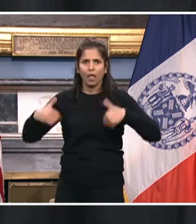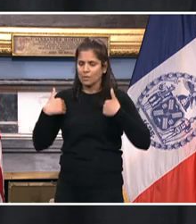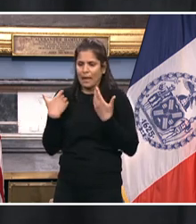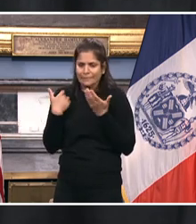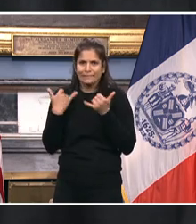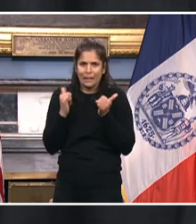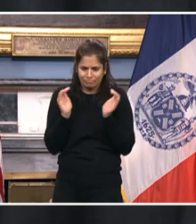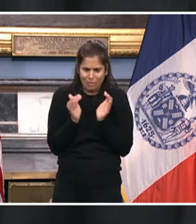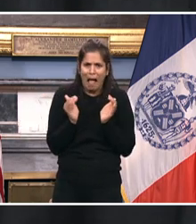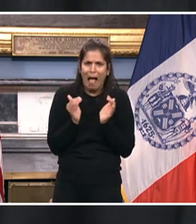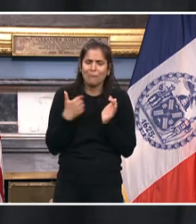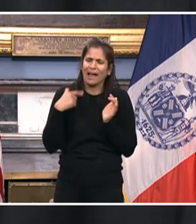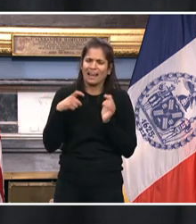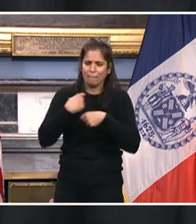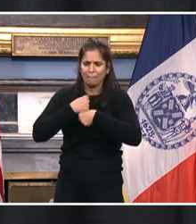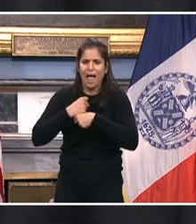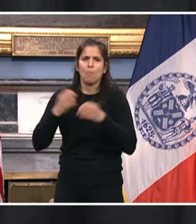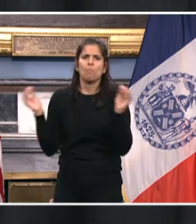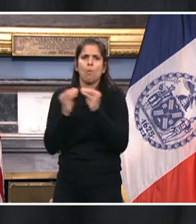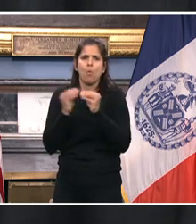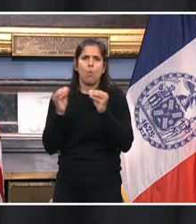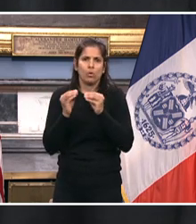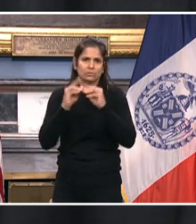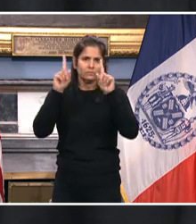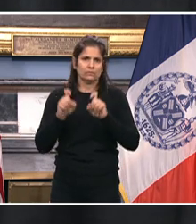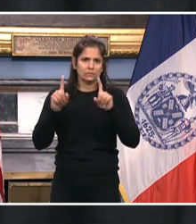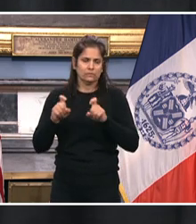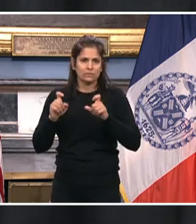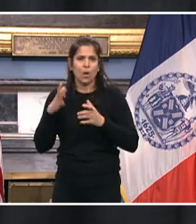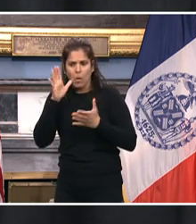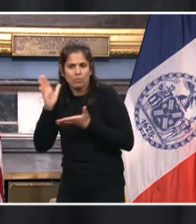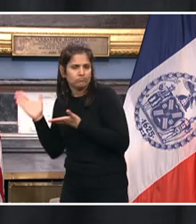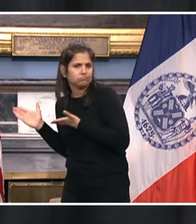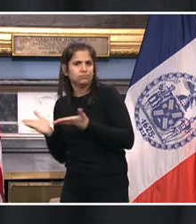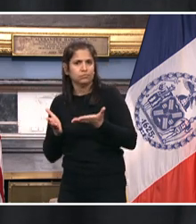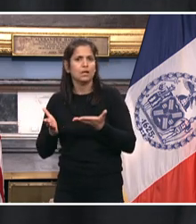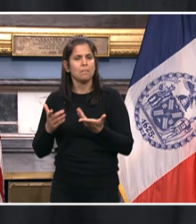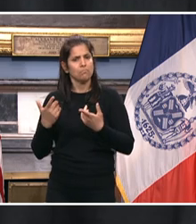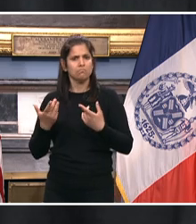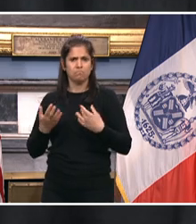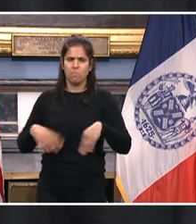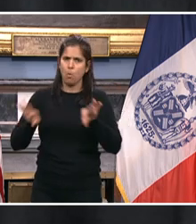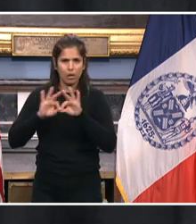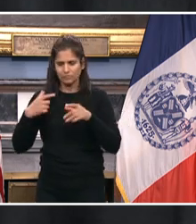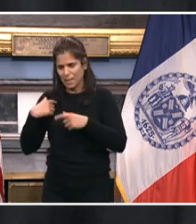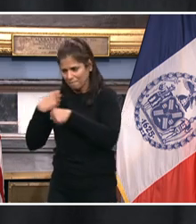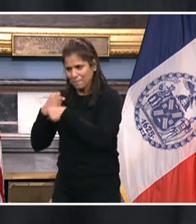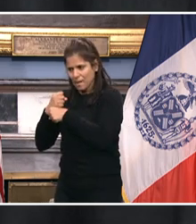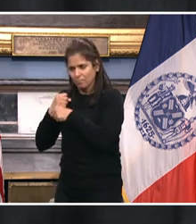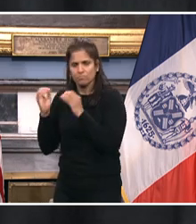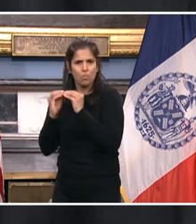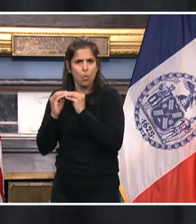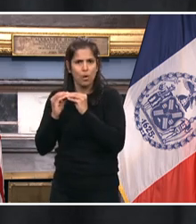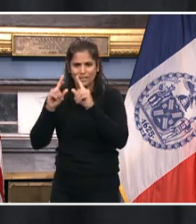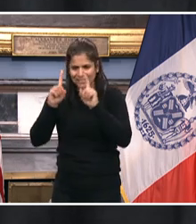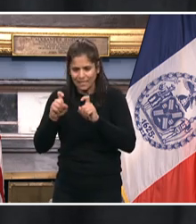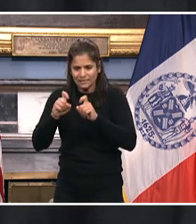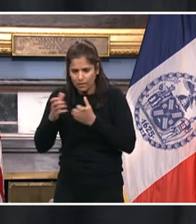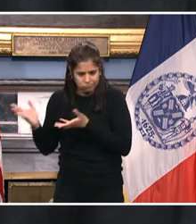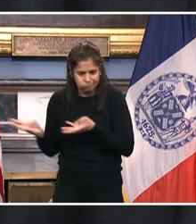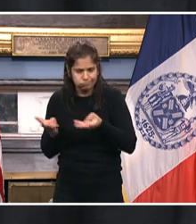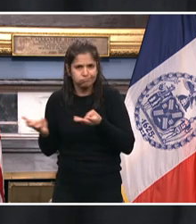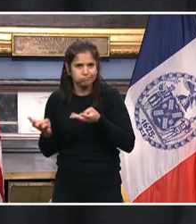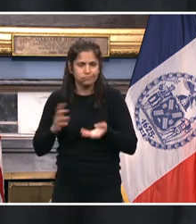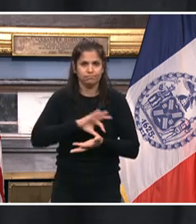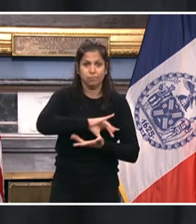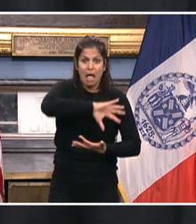anyone. Because when you think about what we've learned from other parts of the world, and no one has a perfect solution, but what we have seen is